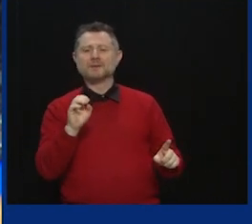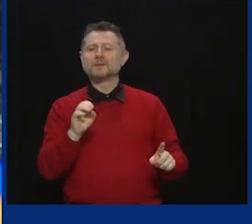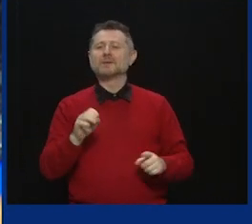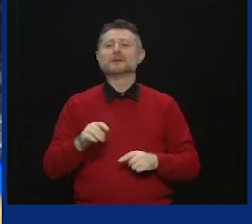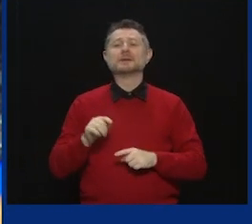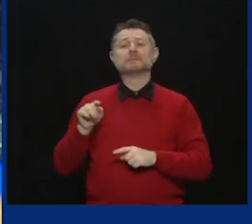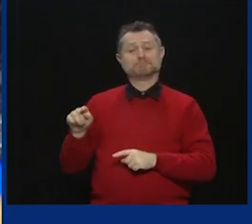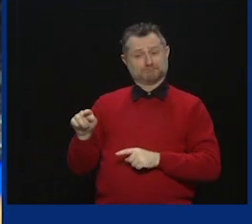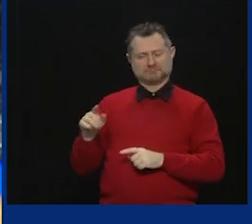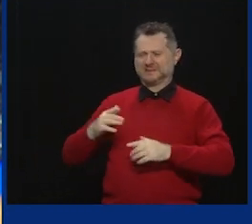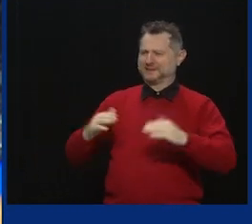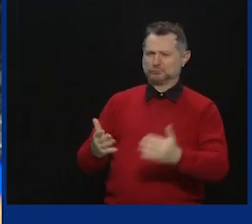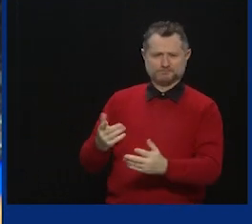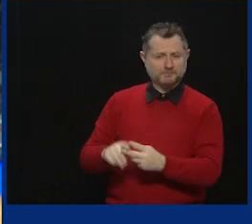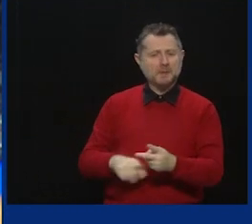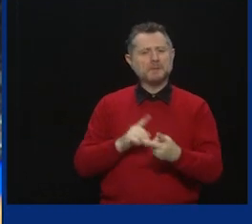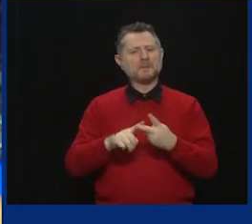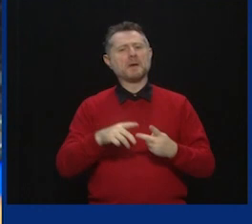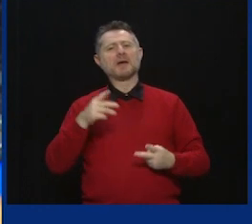applause.